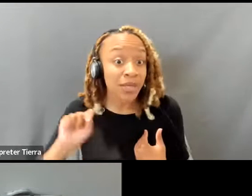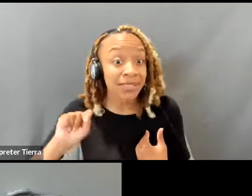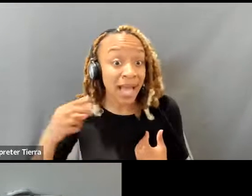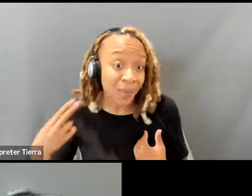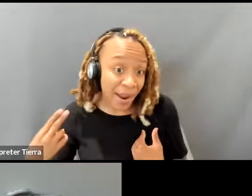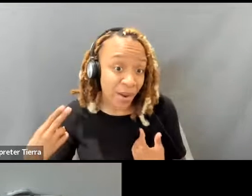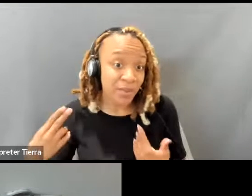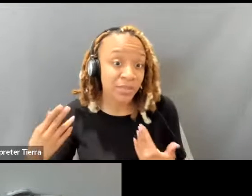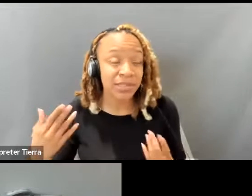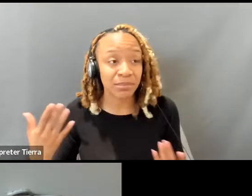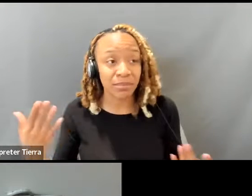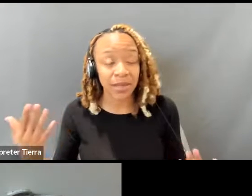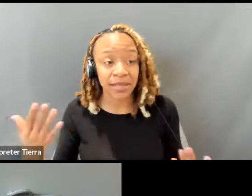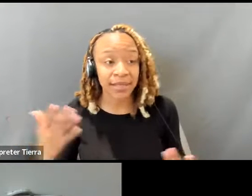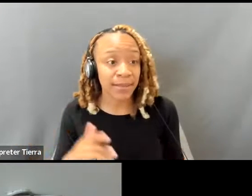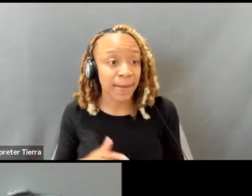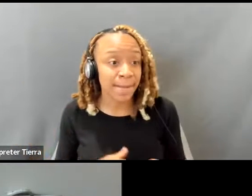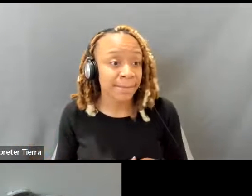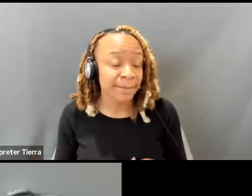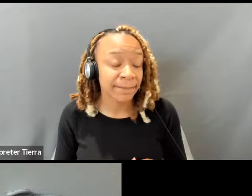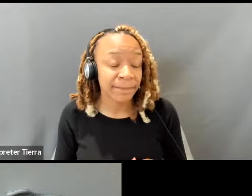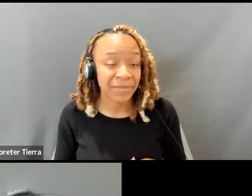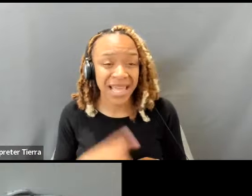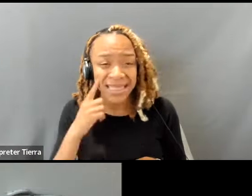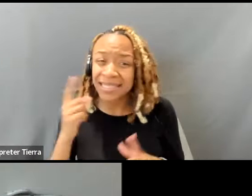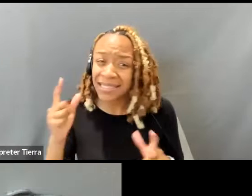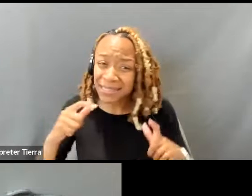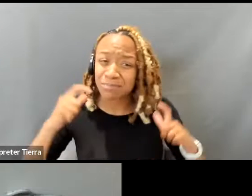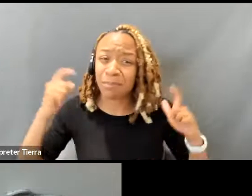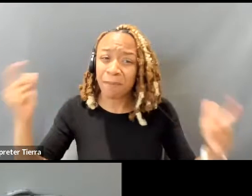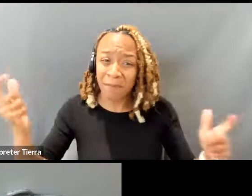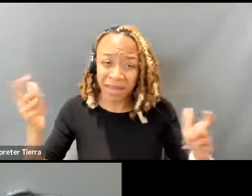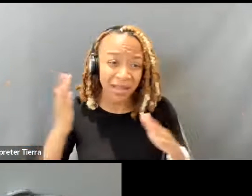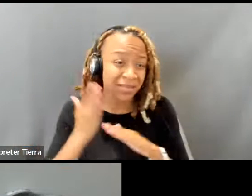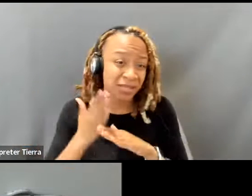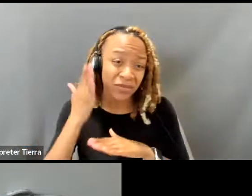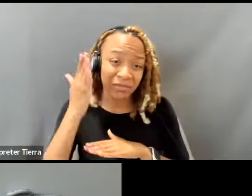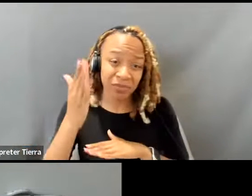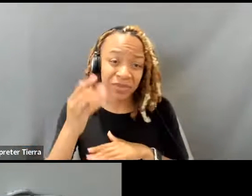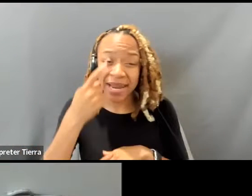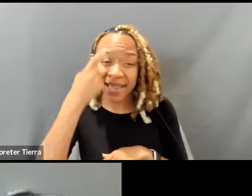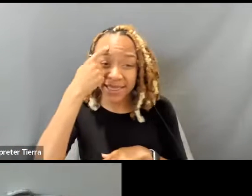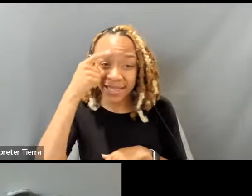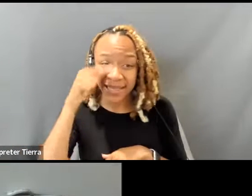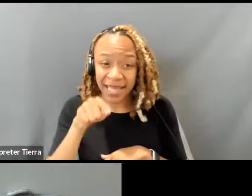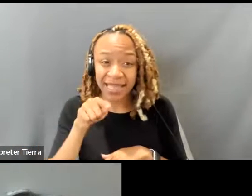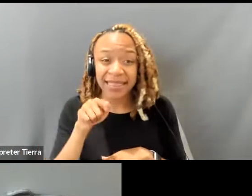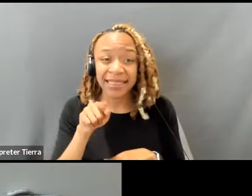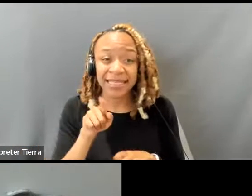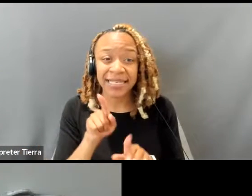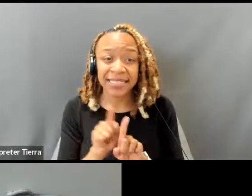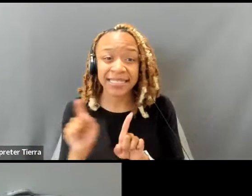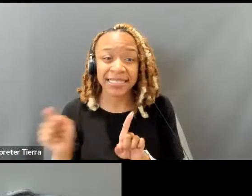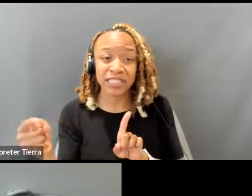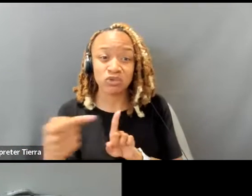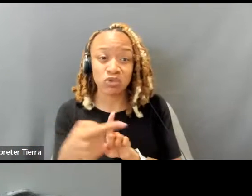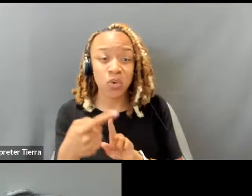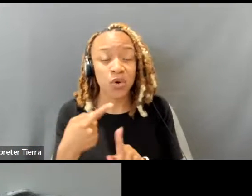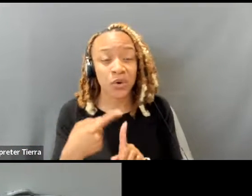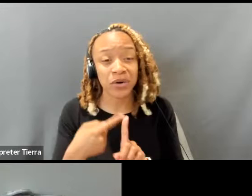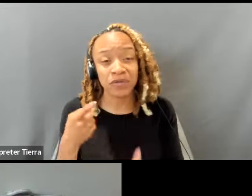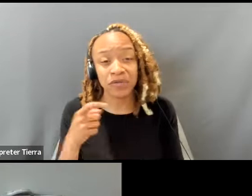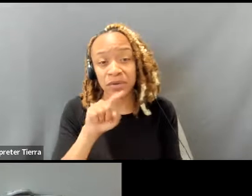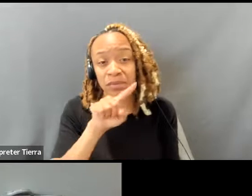think it's just, it's massive. And I think the detour that it takes from the zoning is